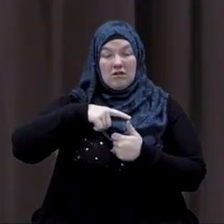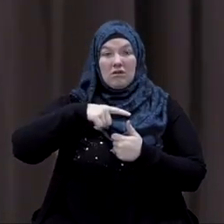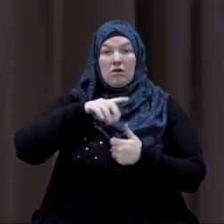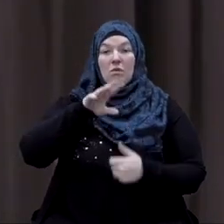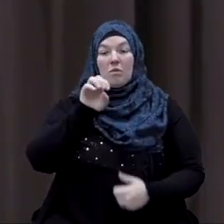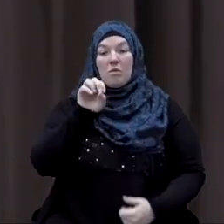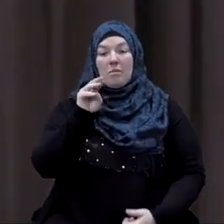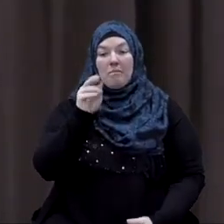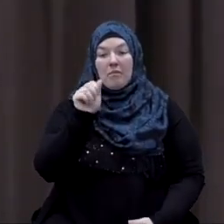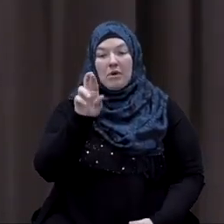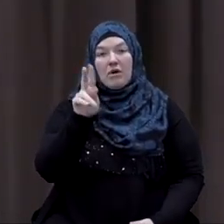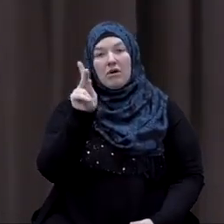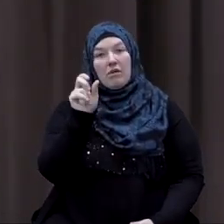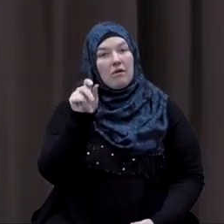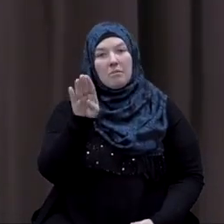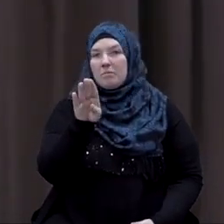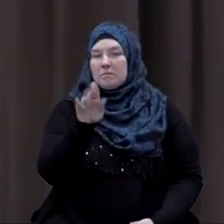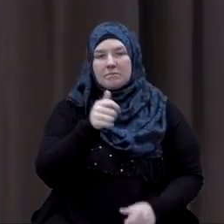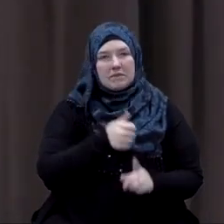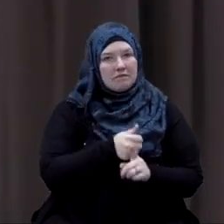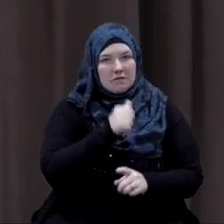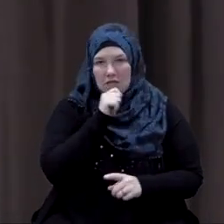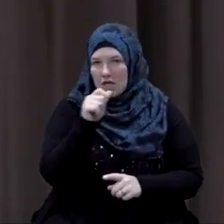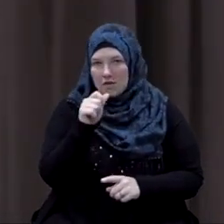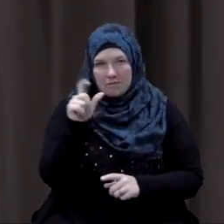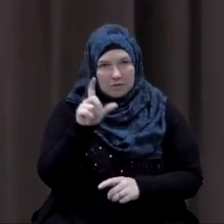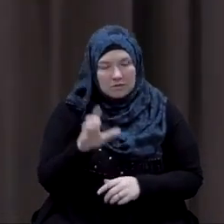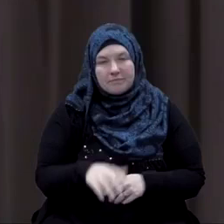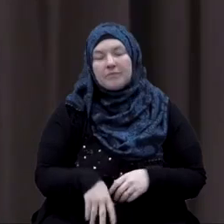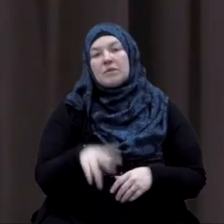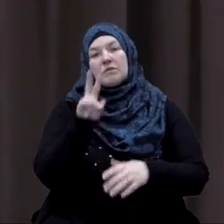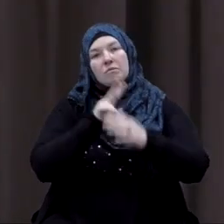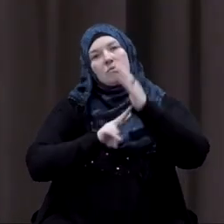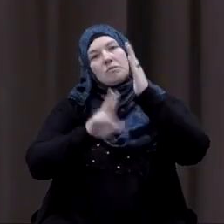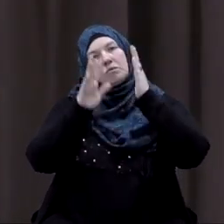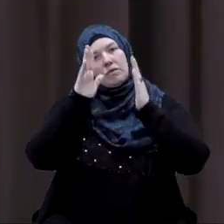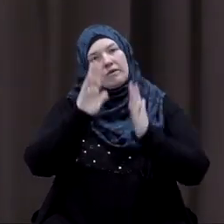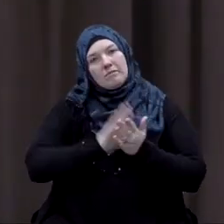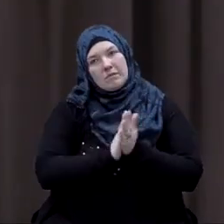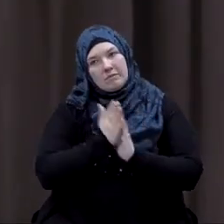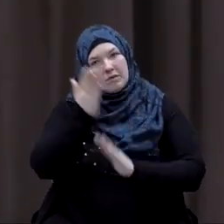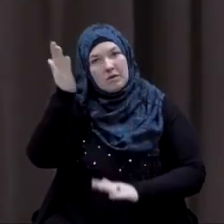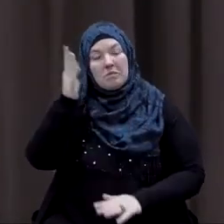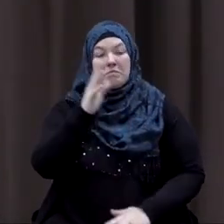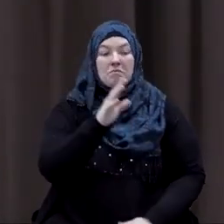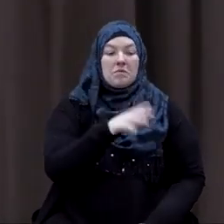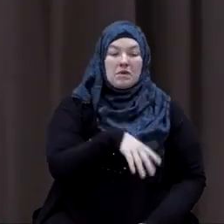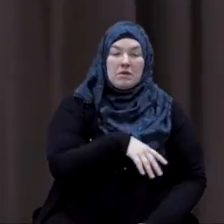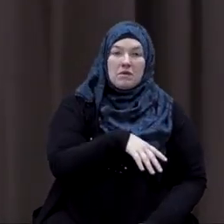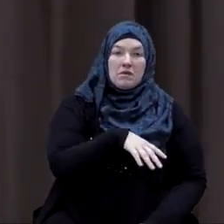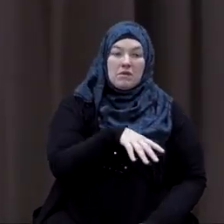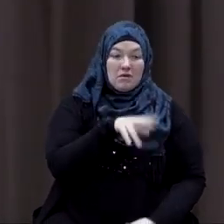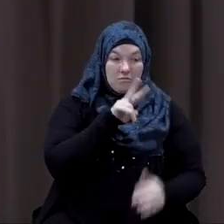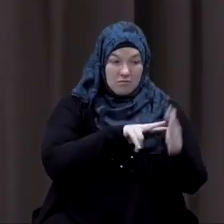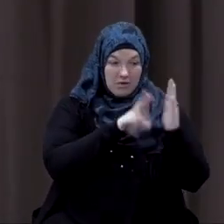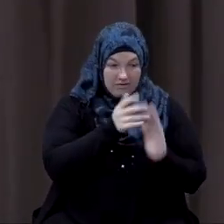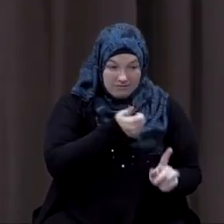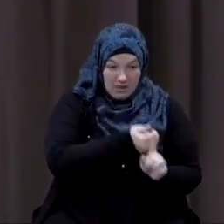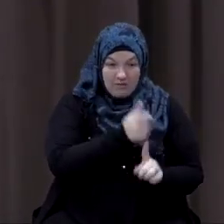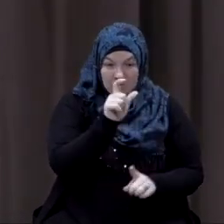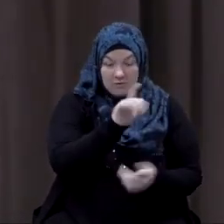Umar ibn Khattab was not a Muslim. Muhammad sallallahu alaihi wasallam was not a Muslim before he was commissioned as a